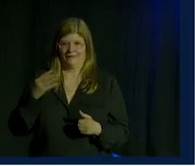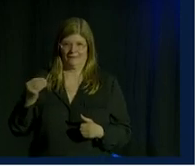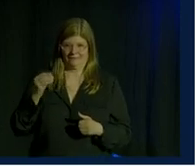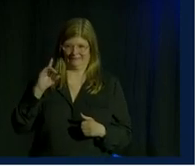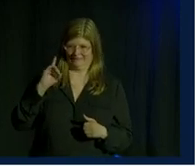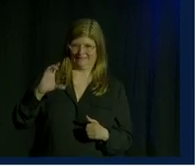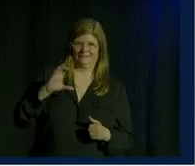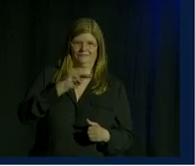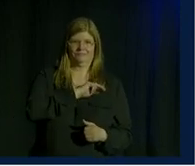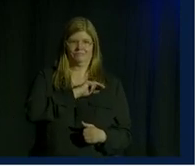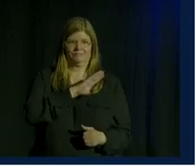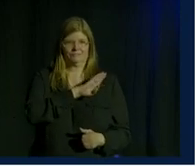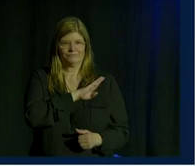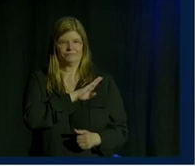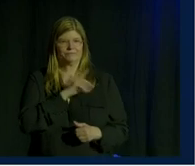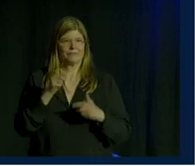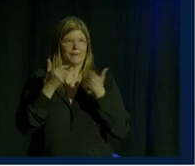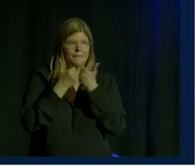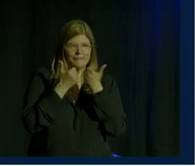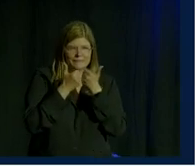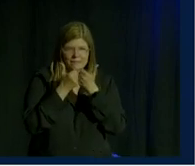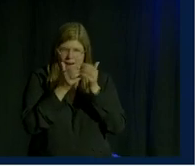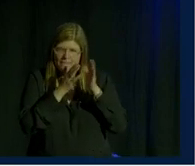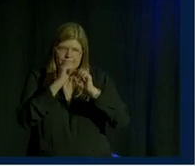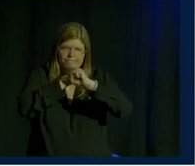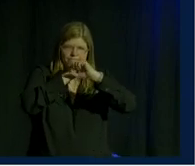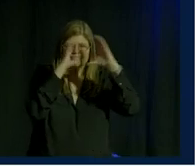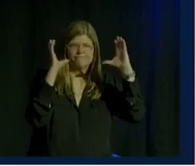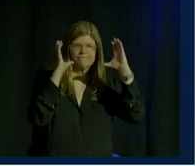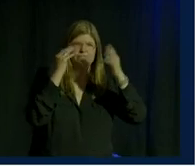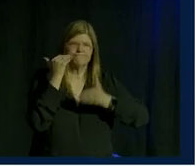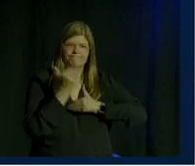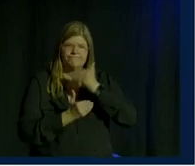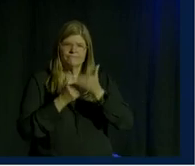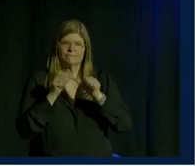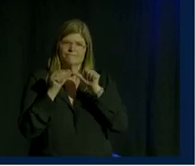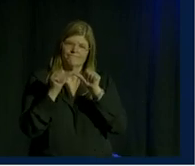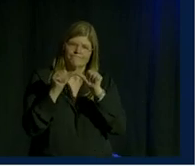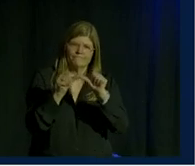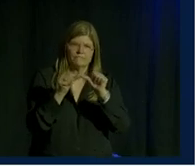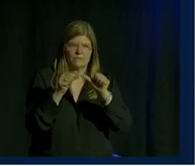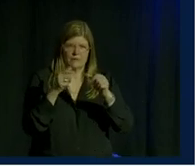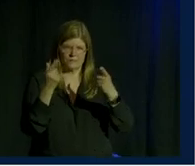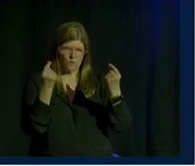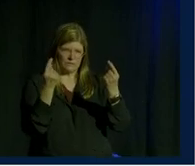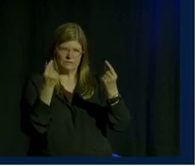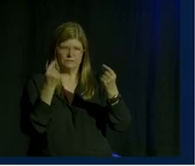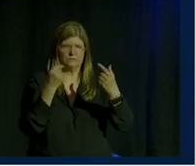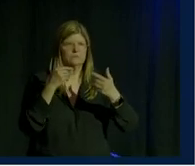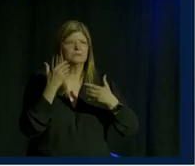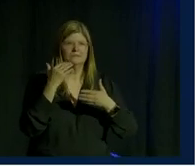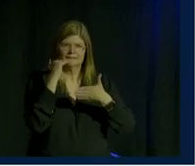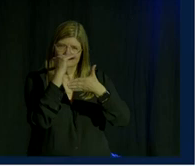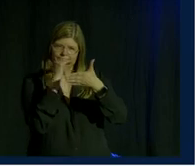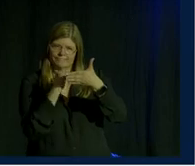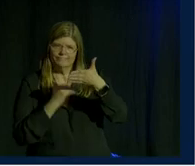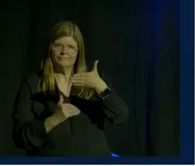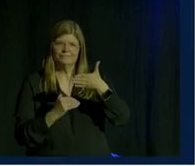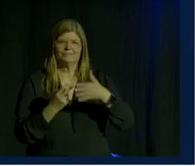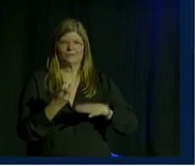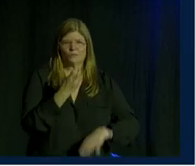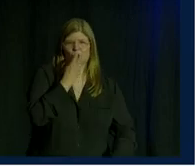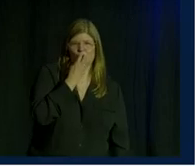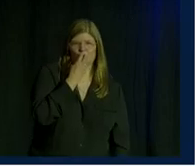to keep the program going. Don't foul out. Get in the game and get a part of DC's